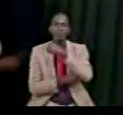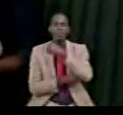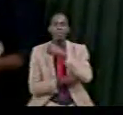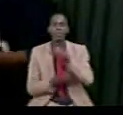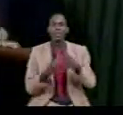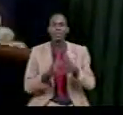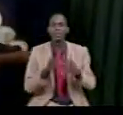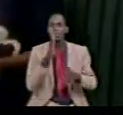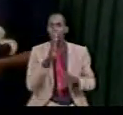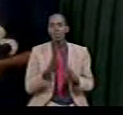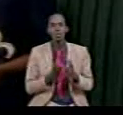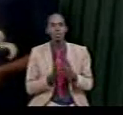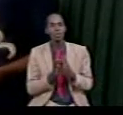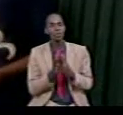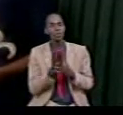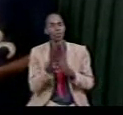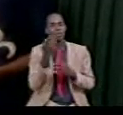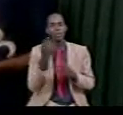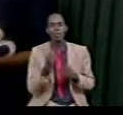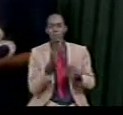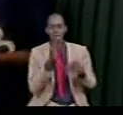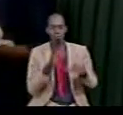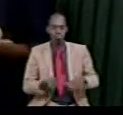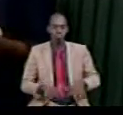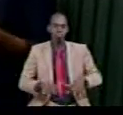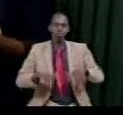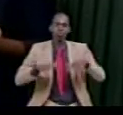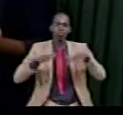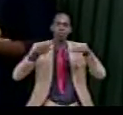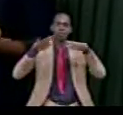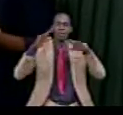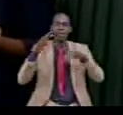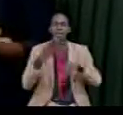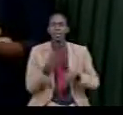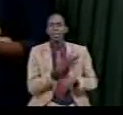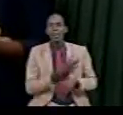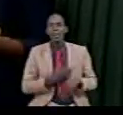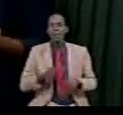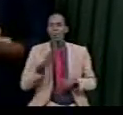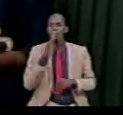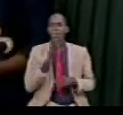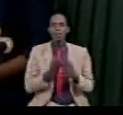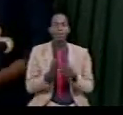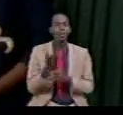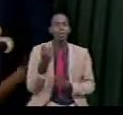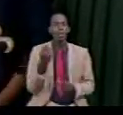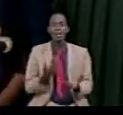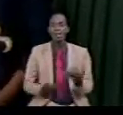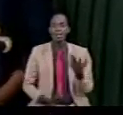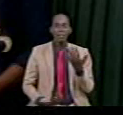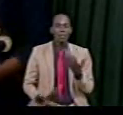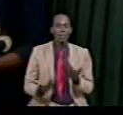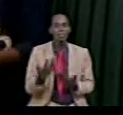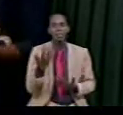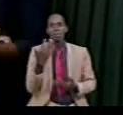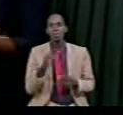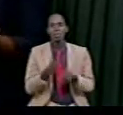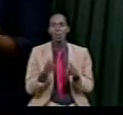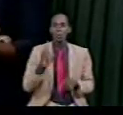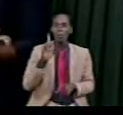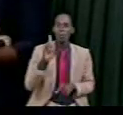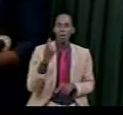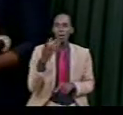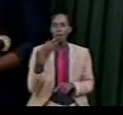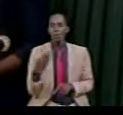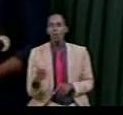it's been through the flood, and it's been through the fire, but one of